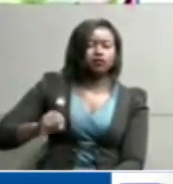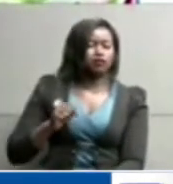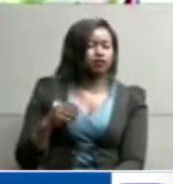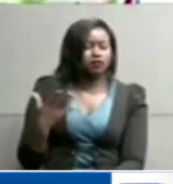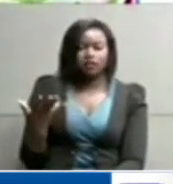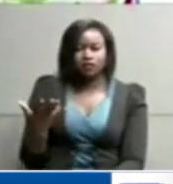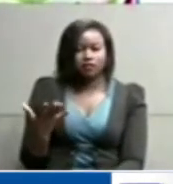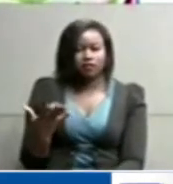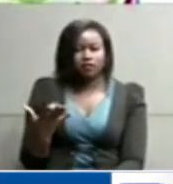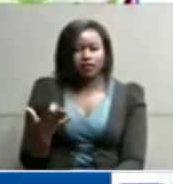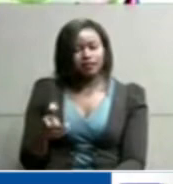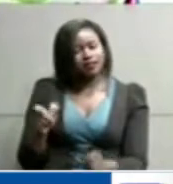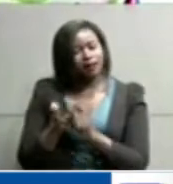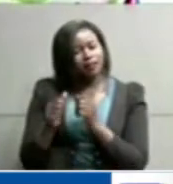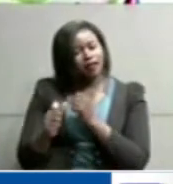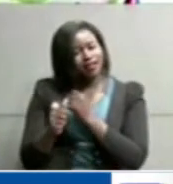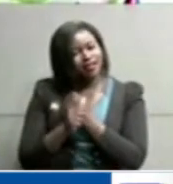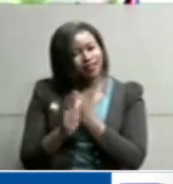So that's why they are dangerous.